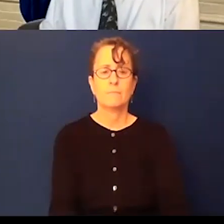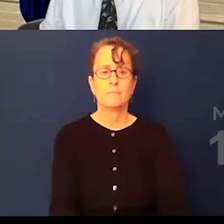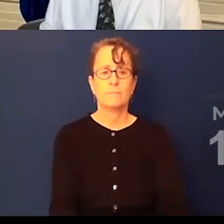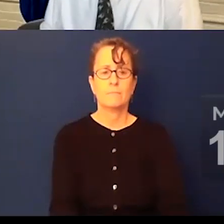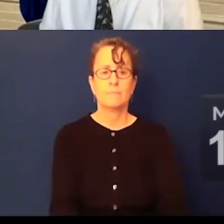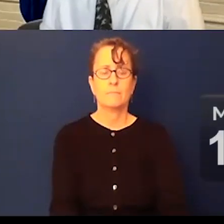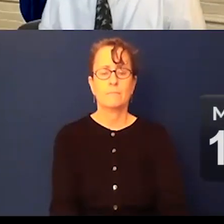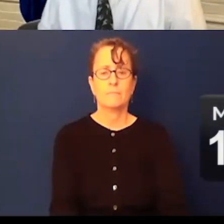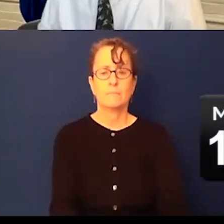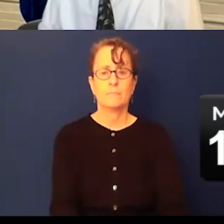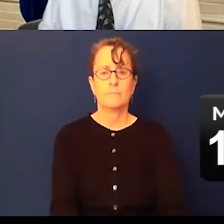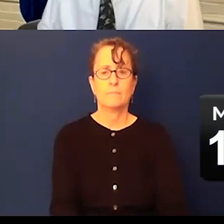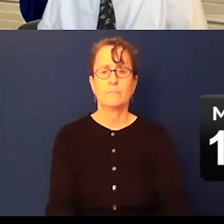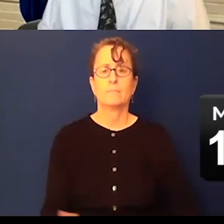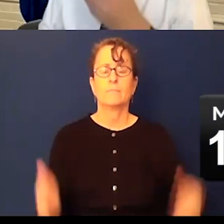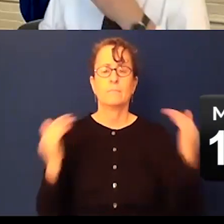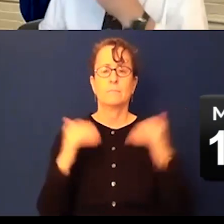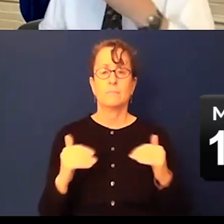Dan.